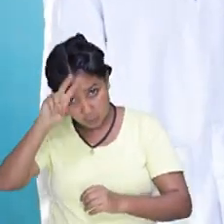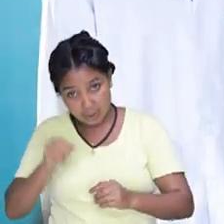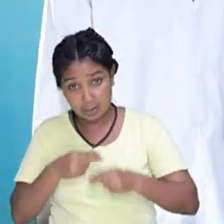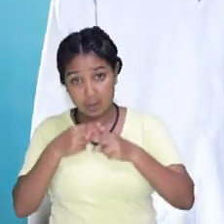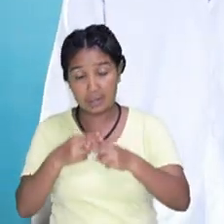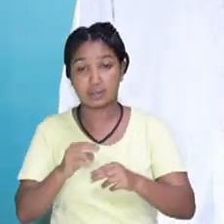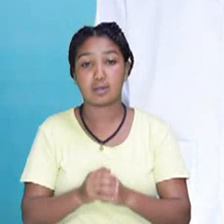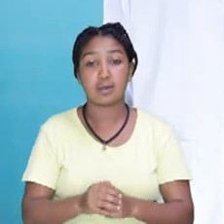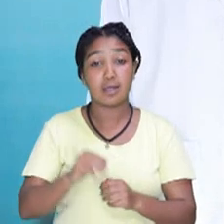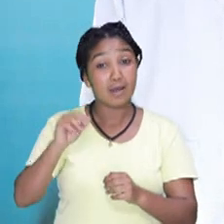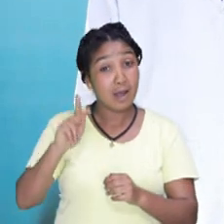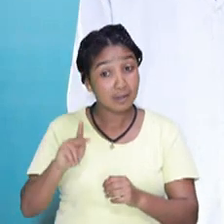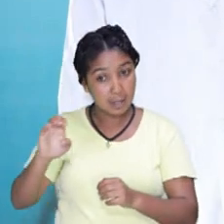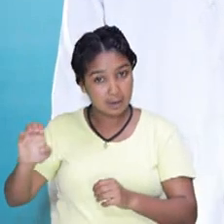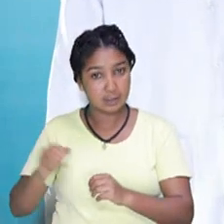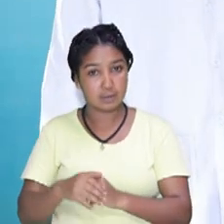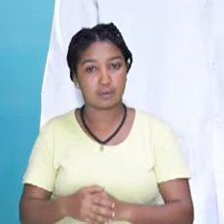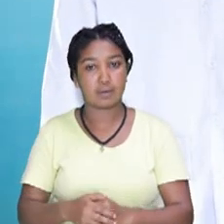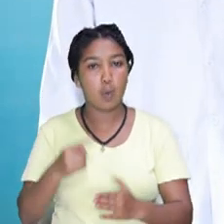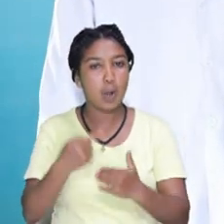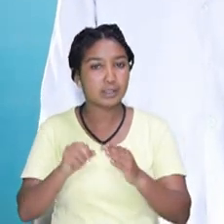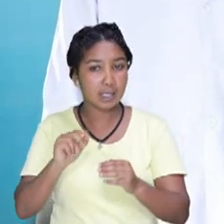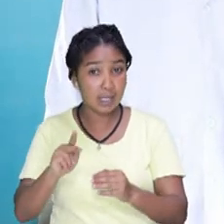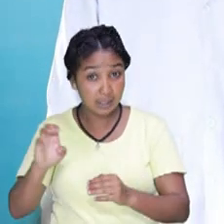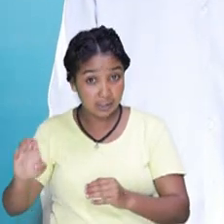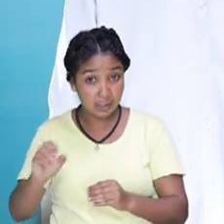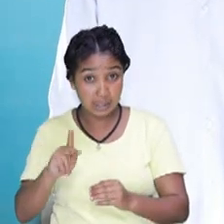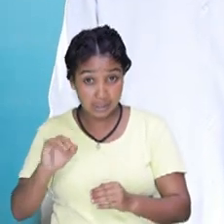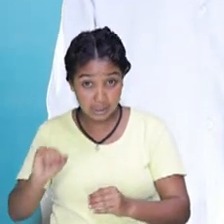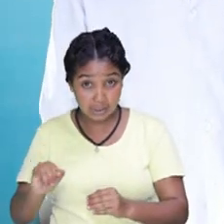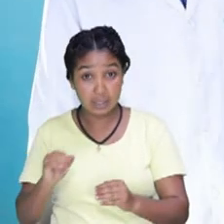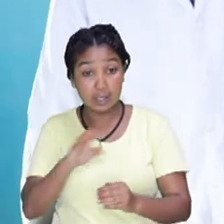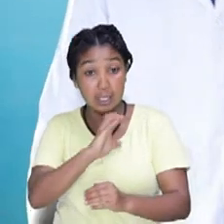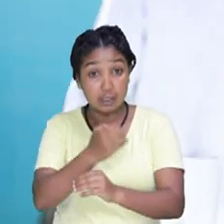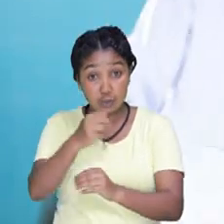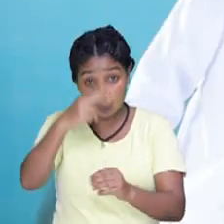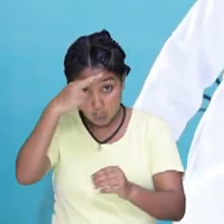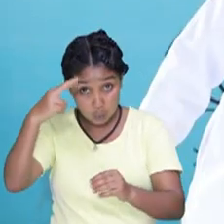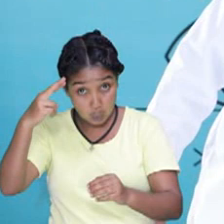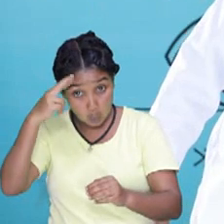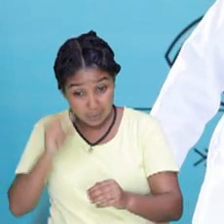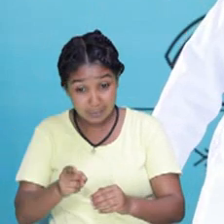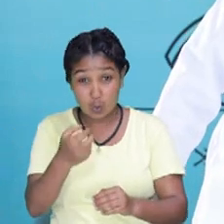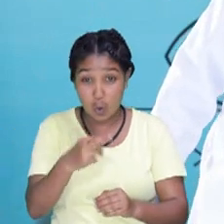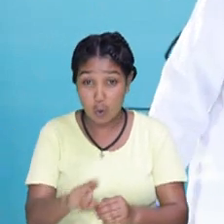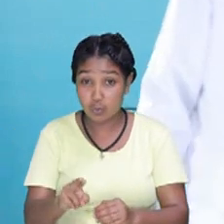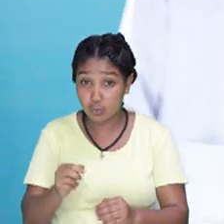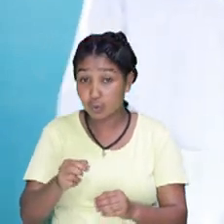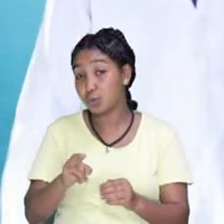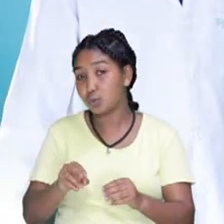is known as kinetic energy. So what is kinetic energy? Kinetic energy is energy due to speed or due